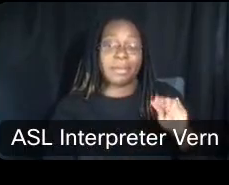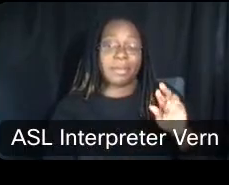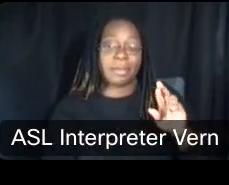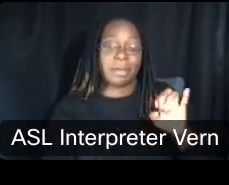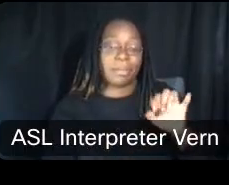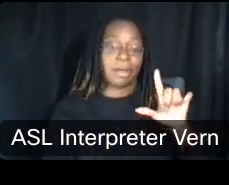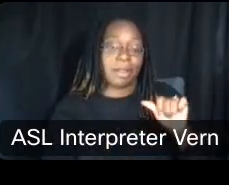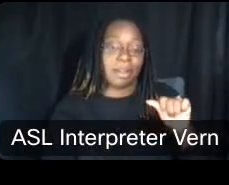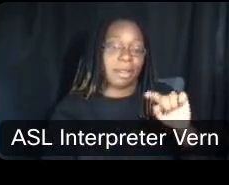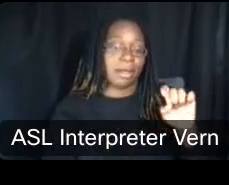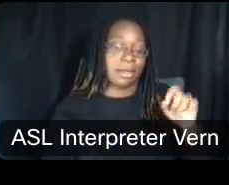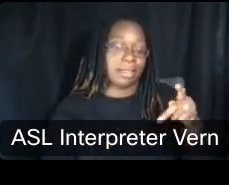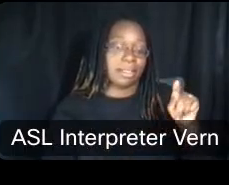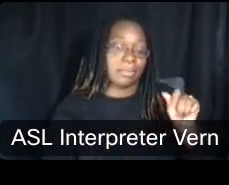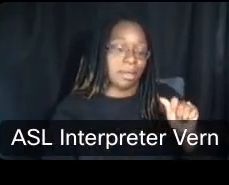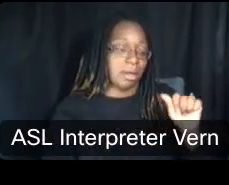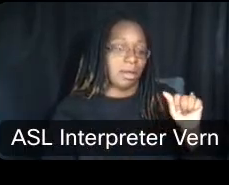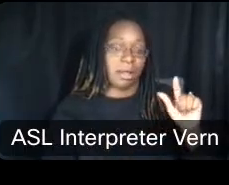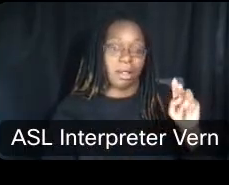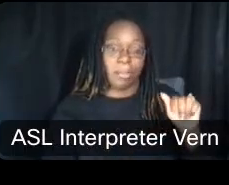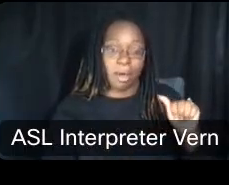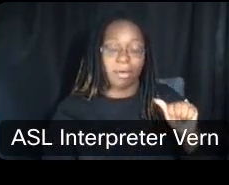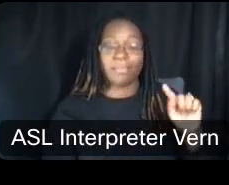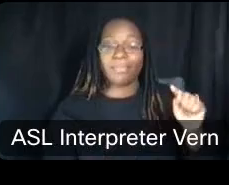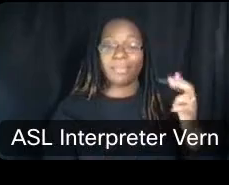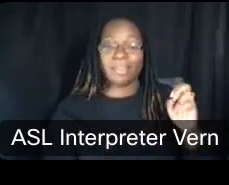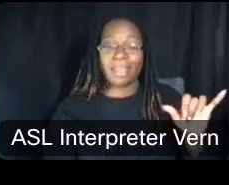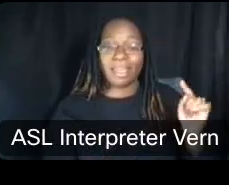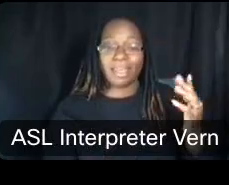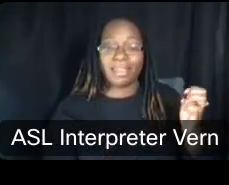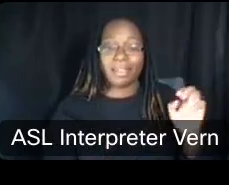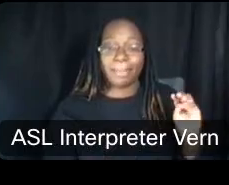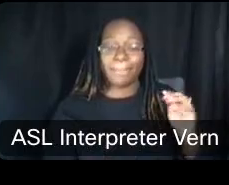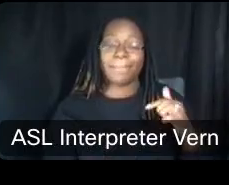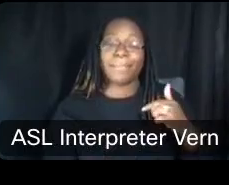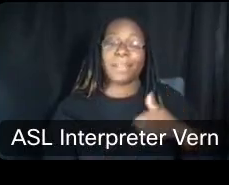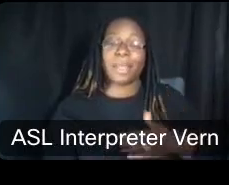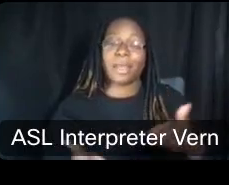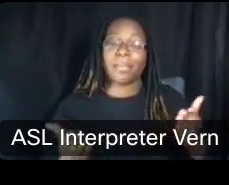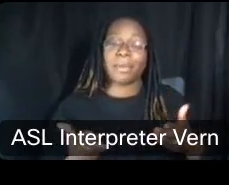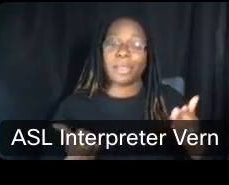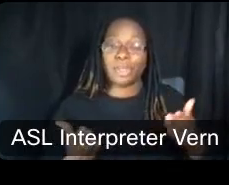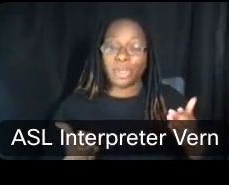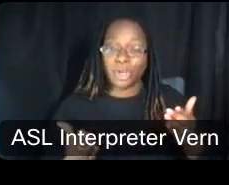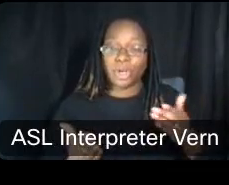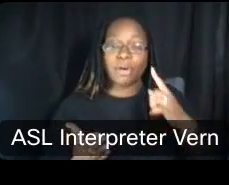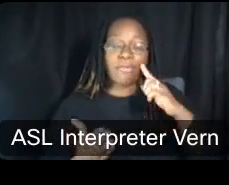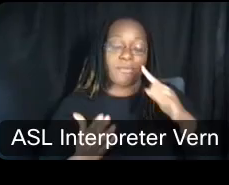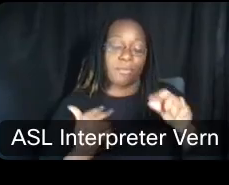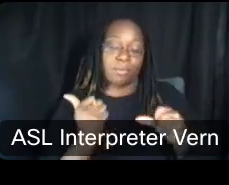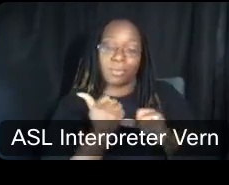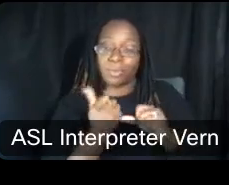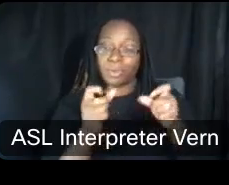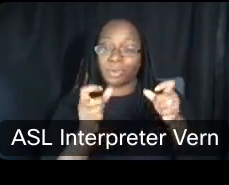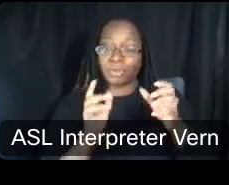ella pronouns, and I'm the Associate Director of the National Center on Domestic Violence, Trauma, and Mental Health. It's